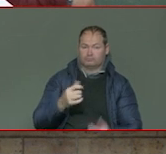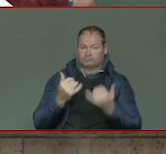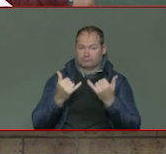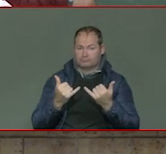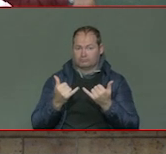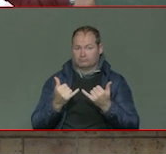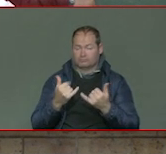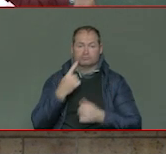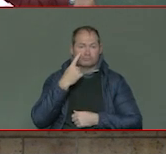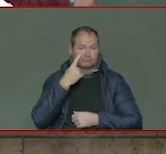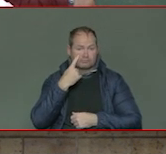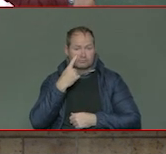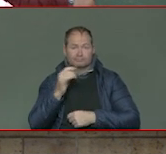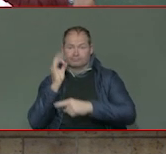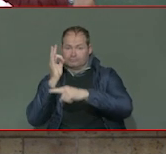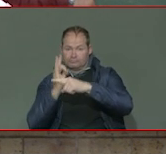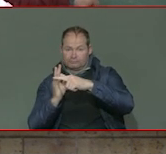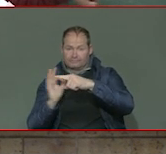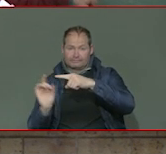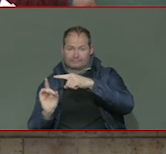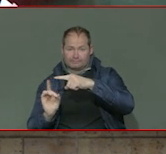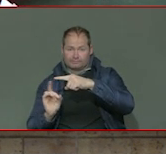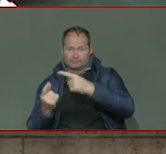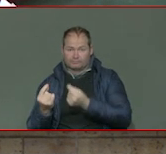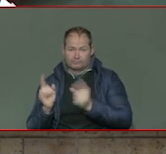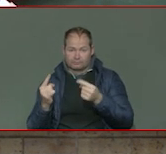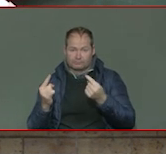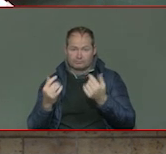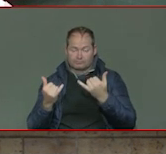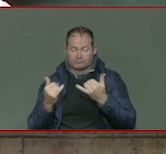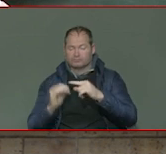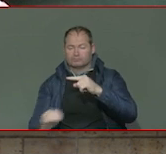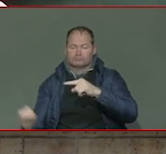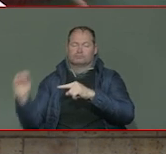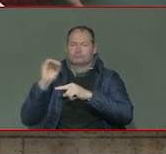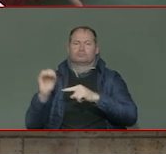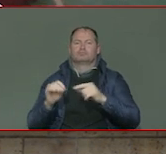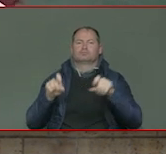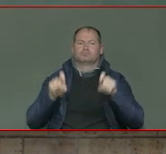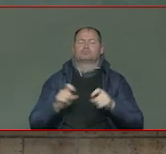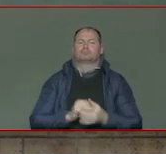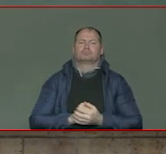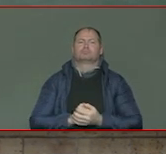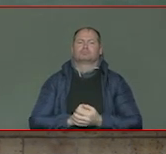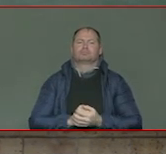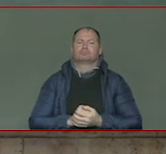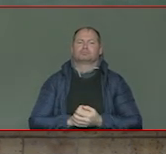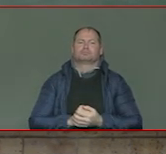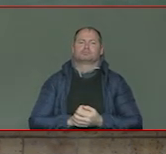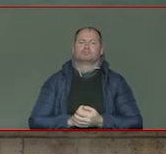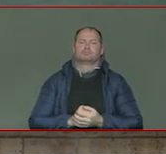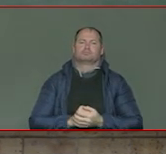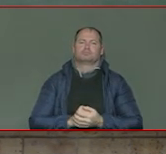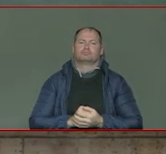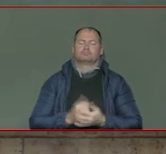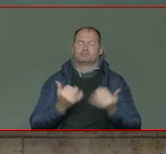differentiate x if it's in the denominator. We need to take it to the top before we can find the derivative. Okay, what is the